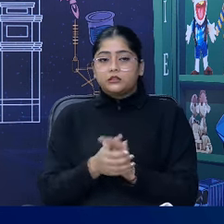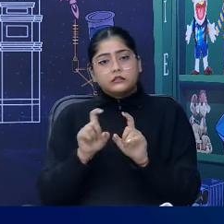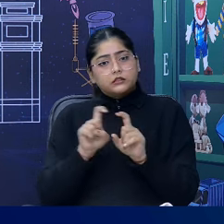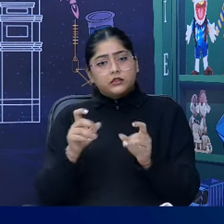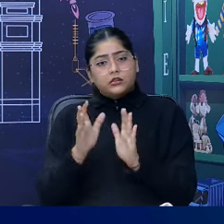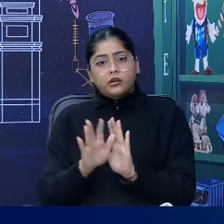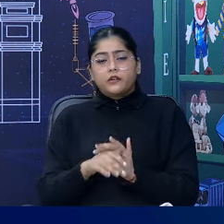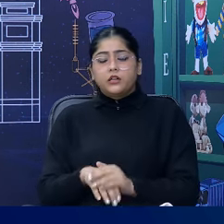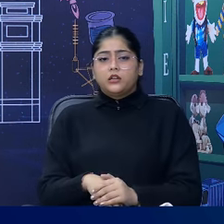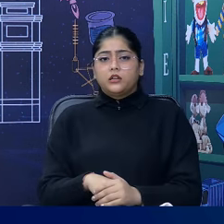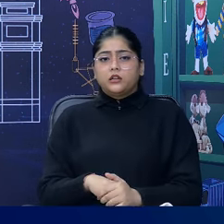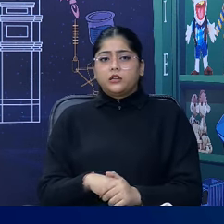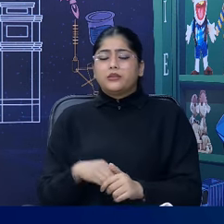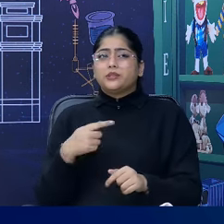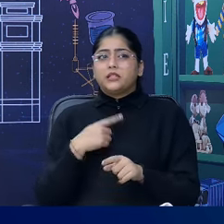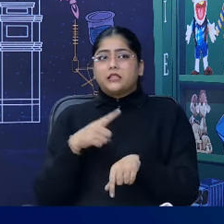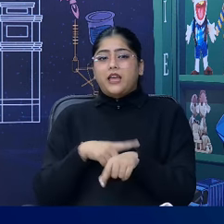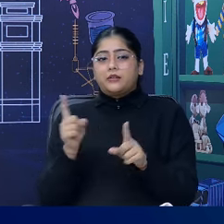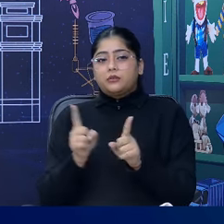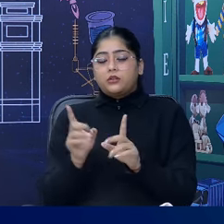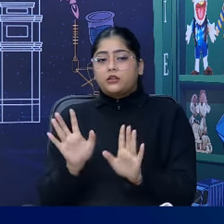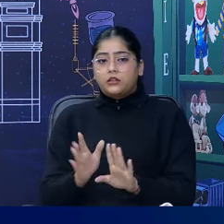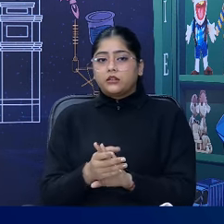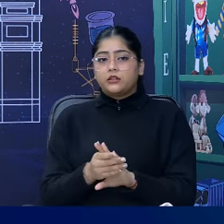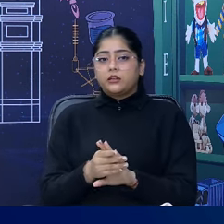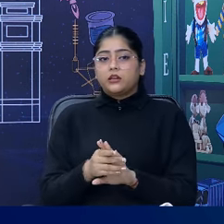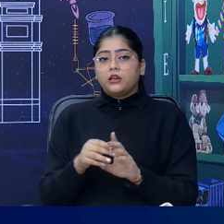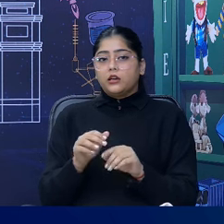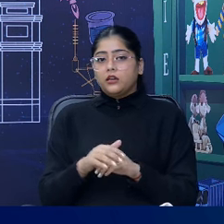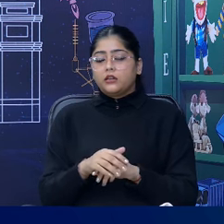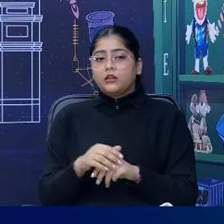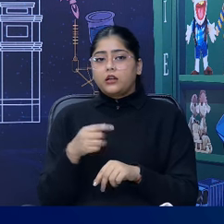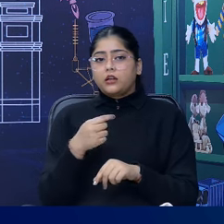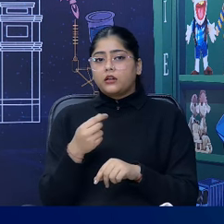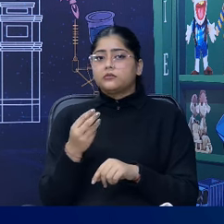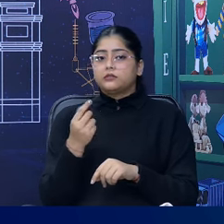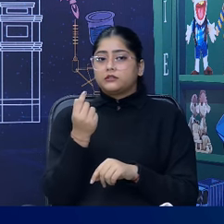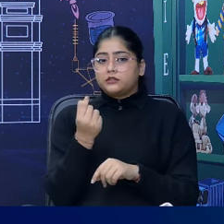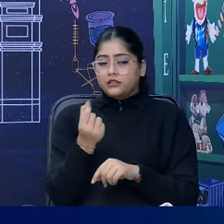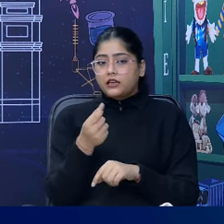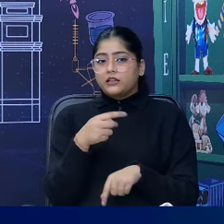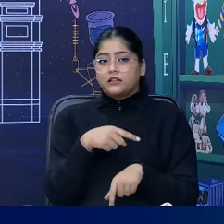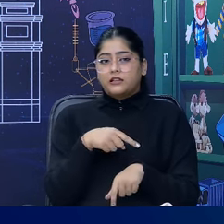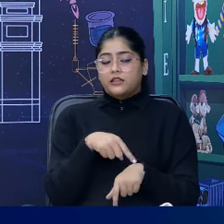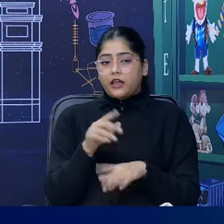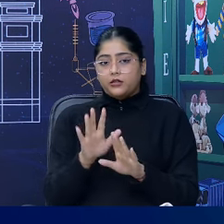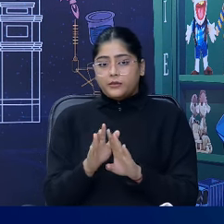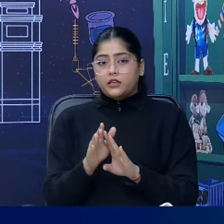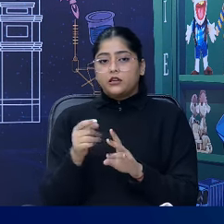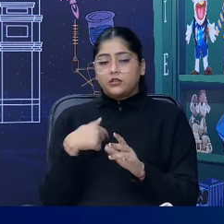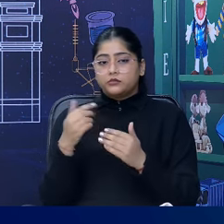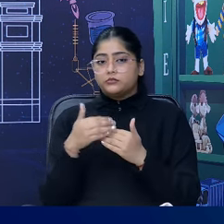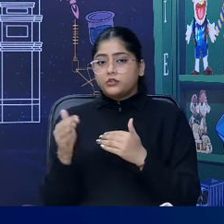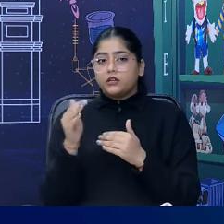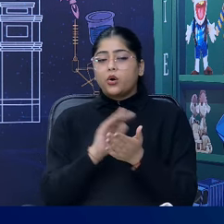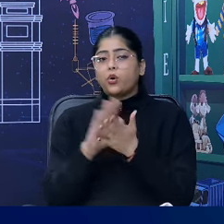ma'am. Ma'am, we are running short of time, so we have a very little, you know, time left. So let's just move